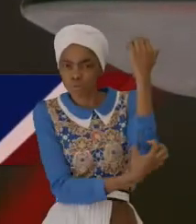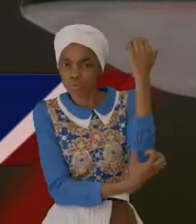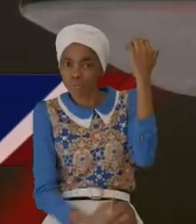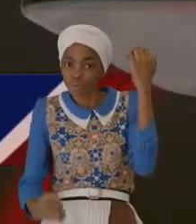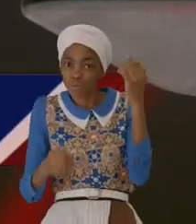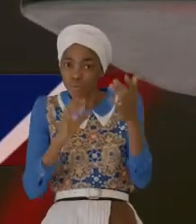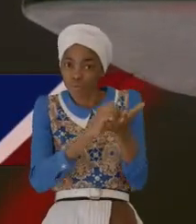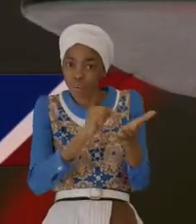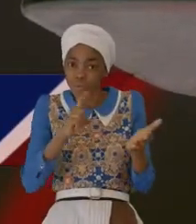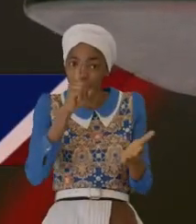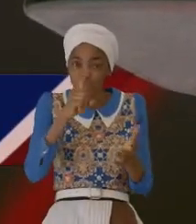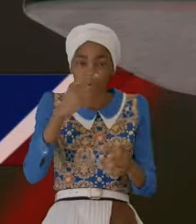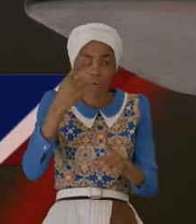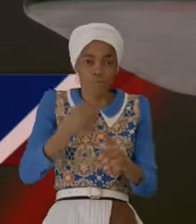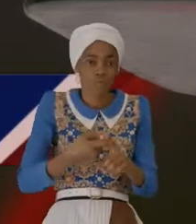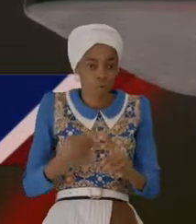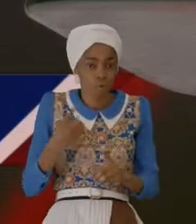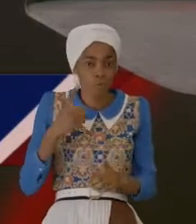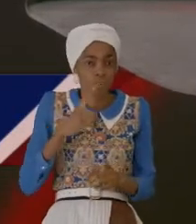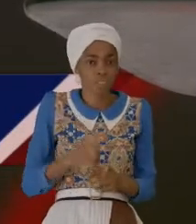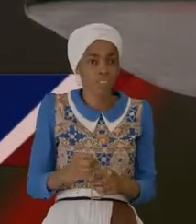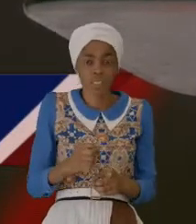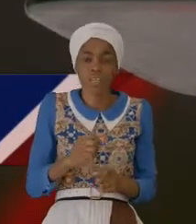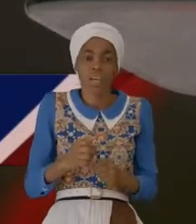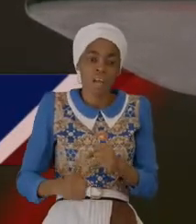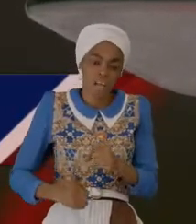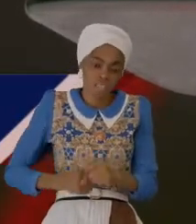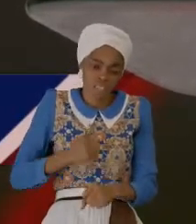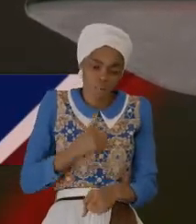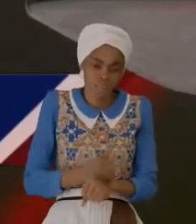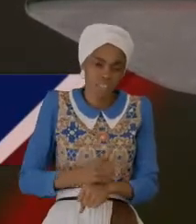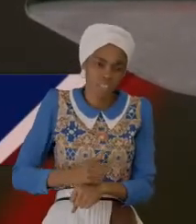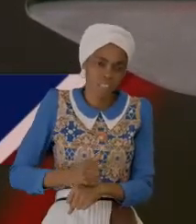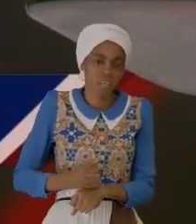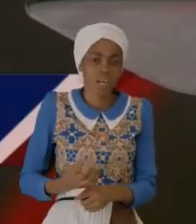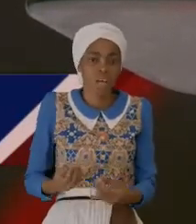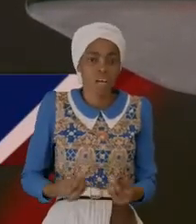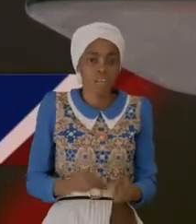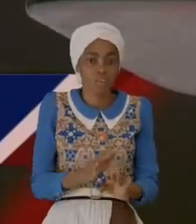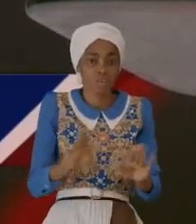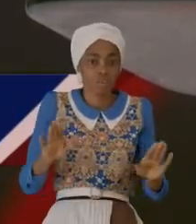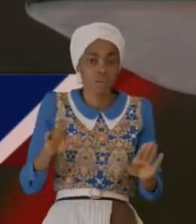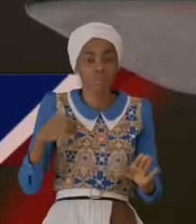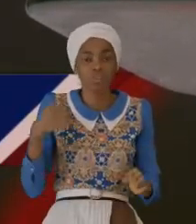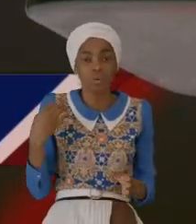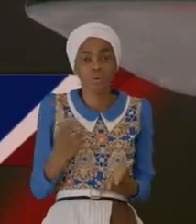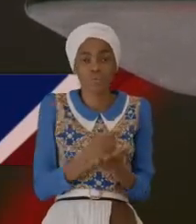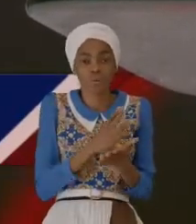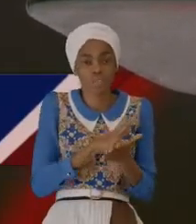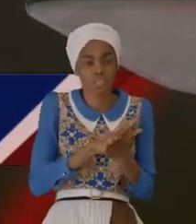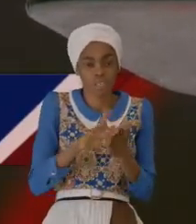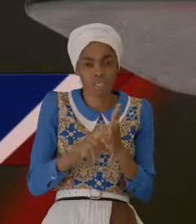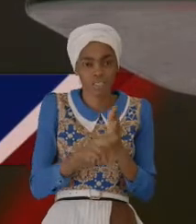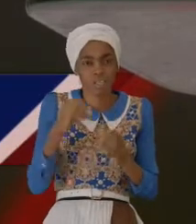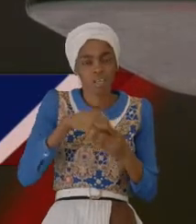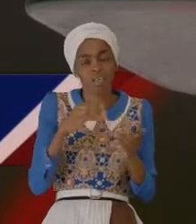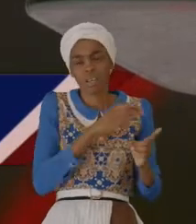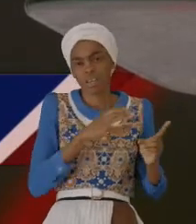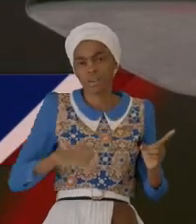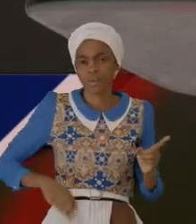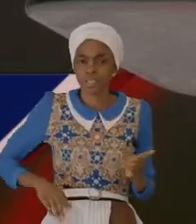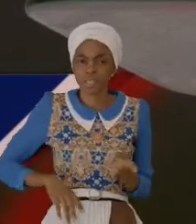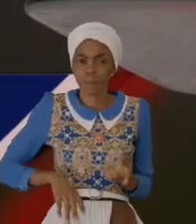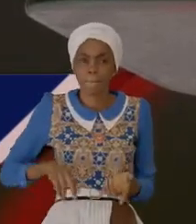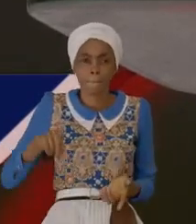platform and the solid established grounds of Holiness in Christ for the apostles